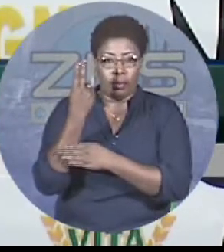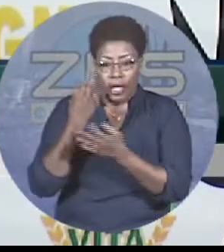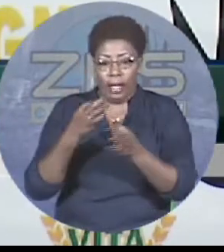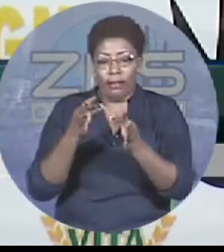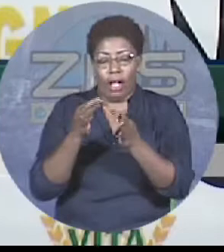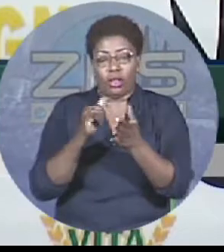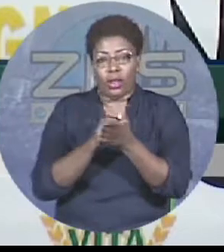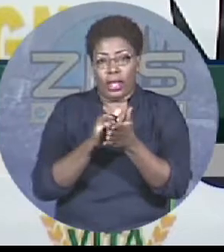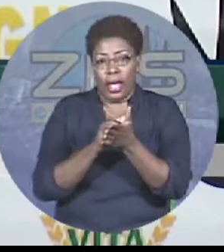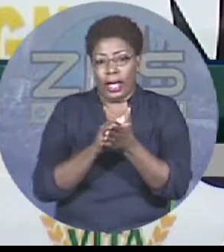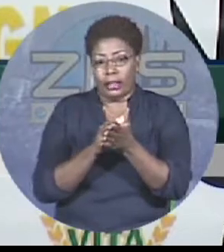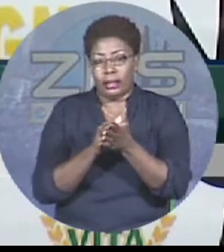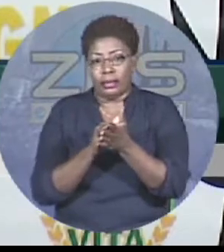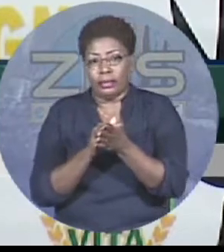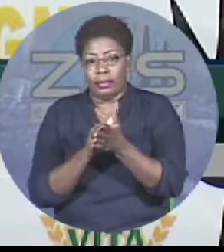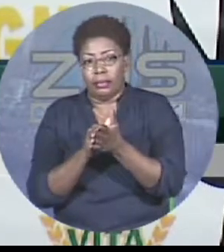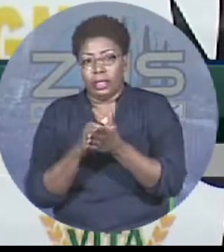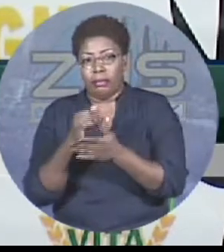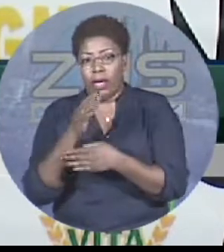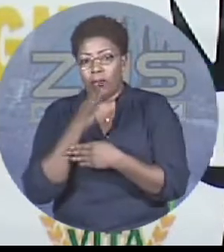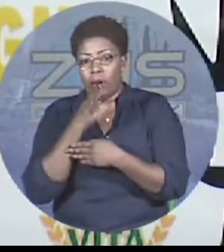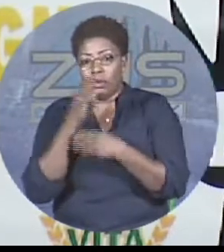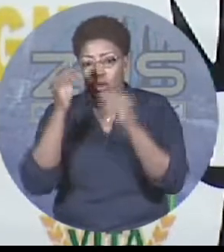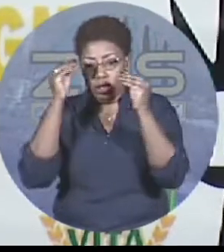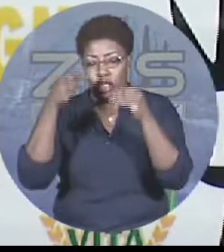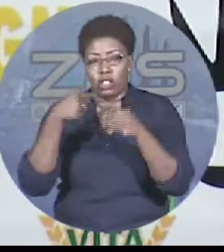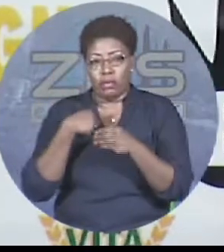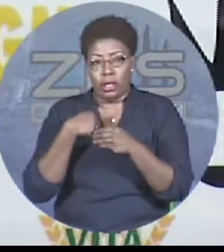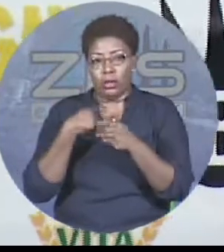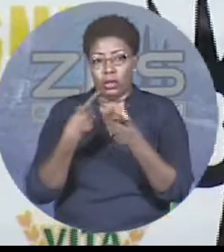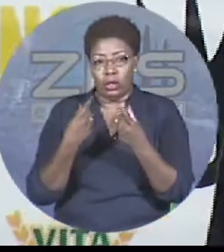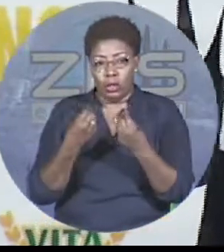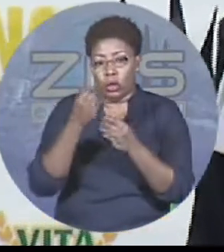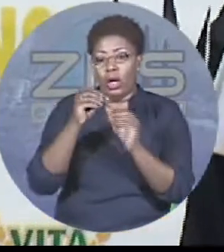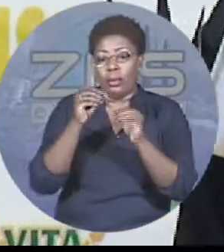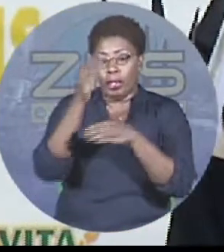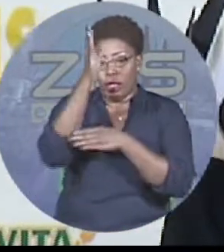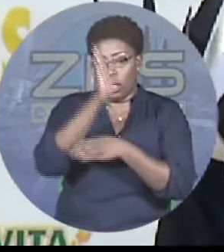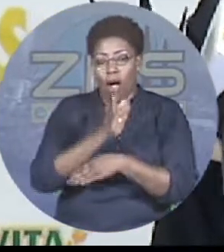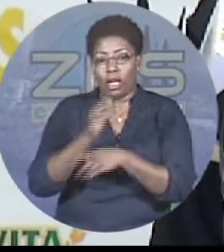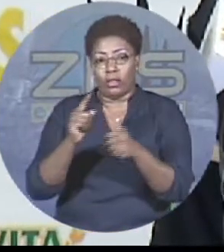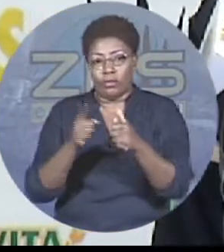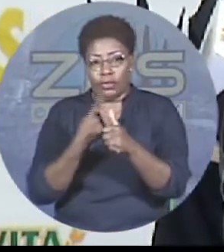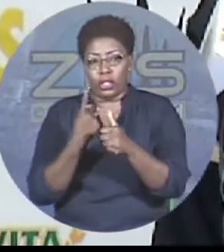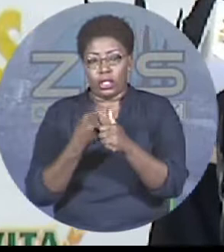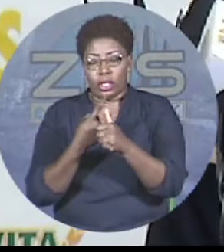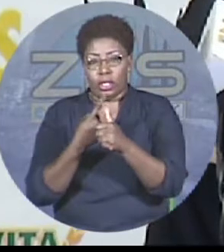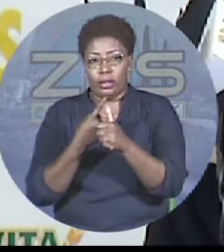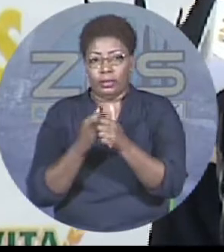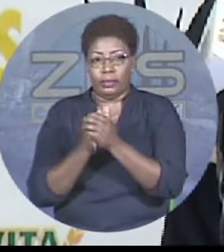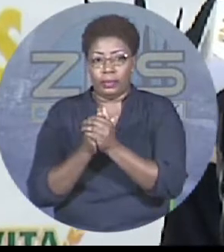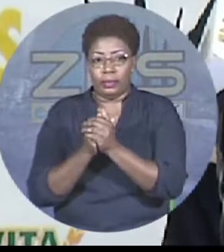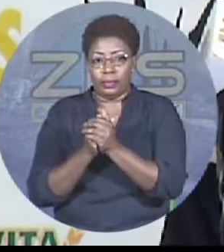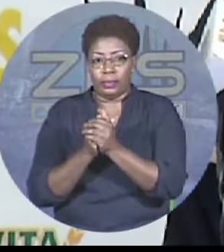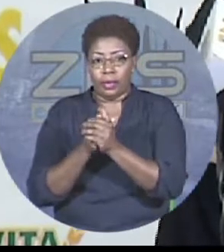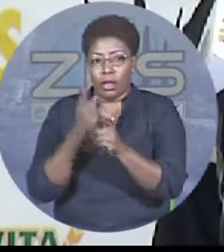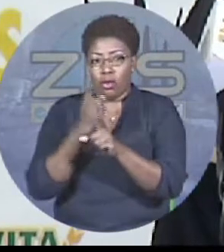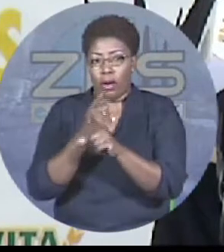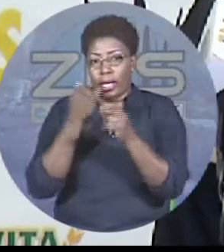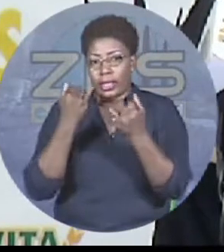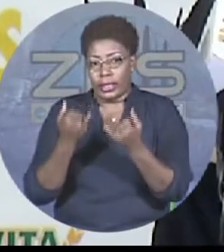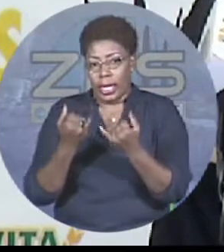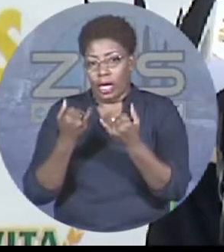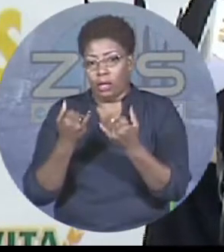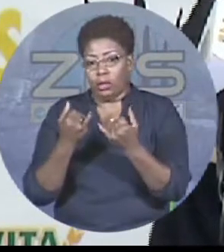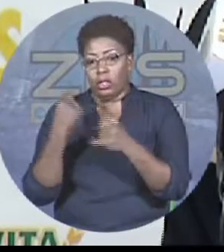got. And it wasn't for my mom, you know, teach me the ropes and putting God first in everything I do. You know, everything is not possible. So even right now, it's not